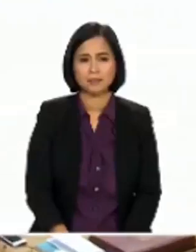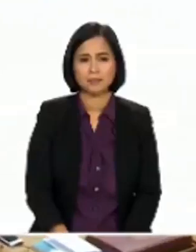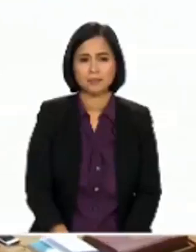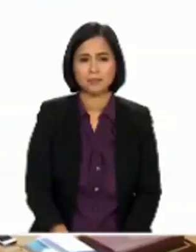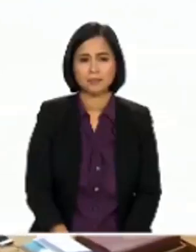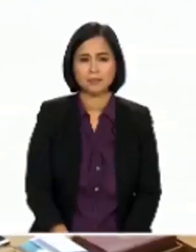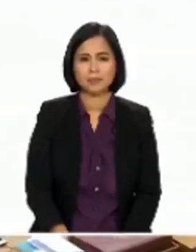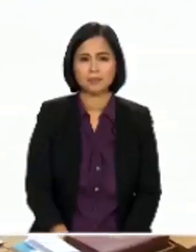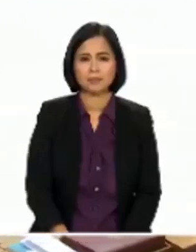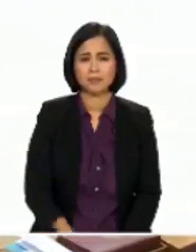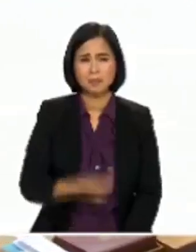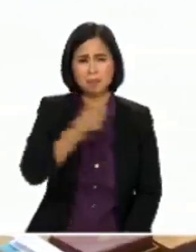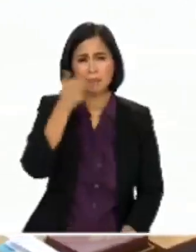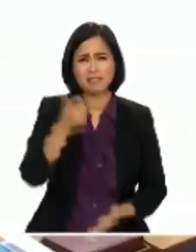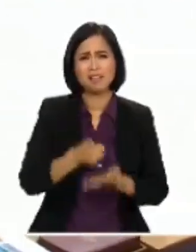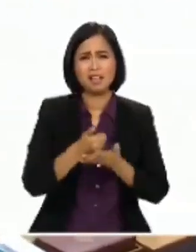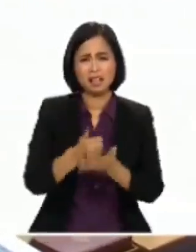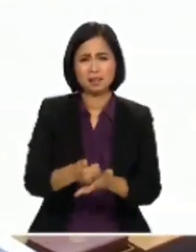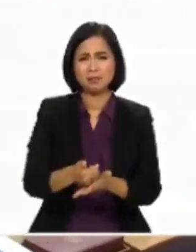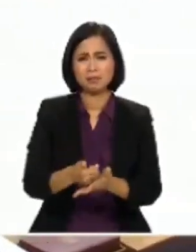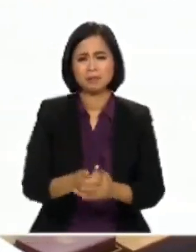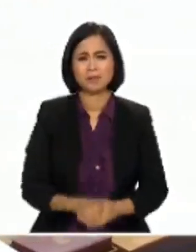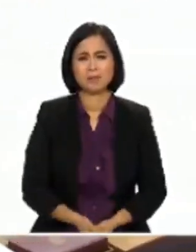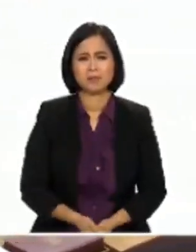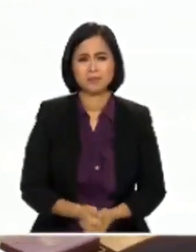O, mas makakatulong ba? Diretso